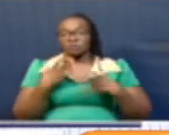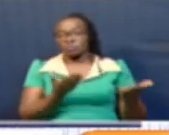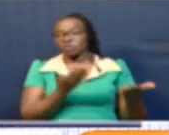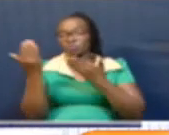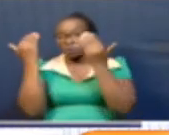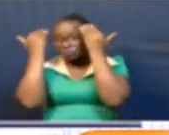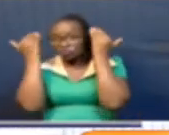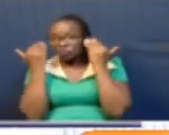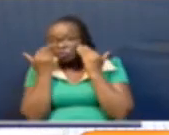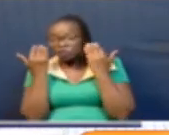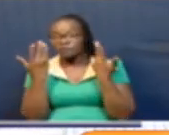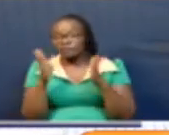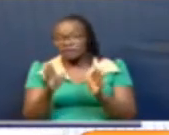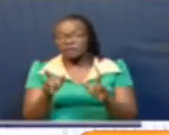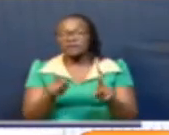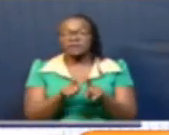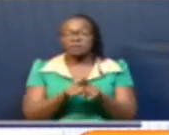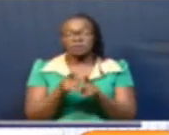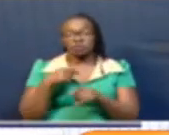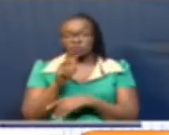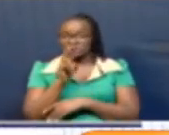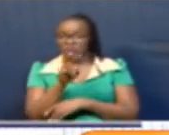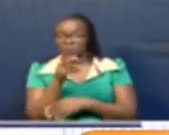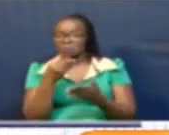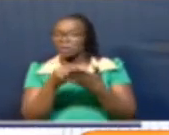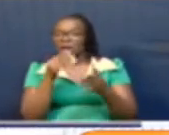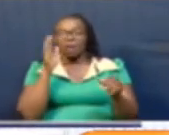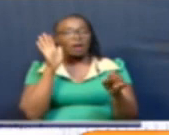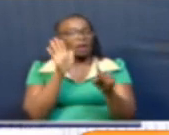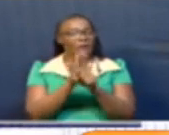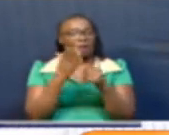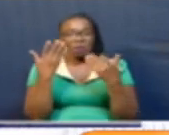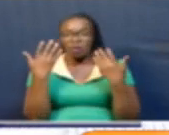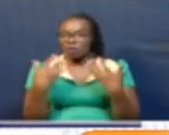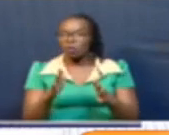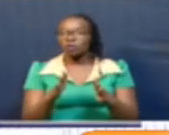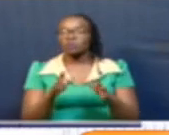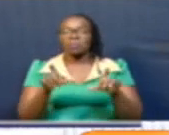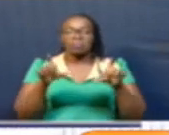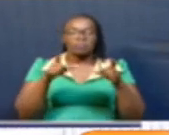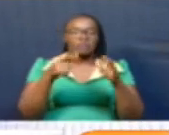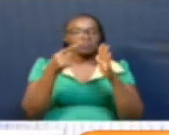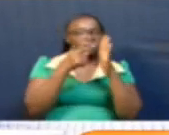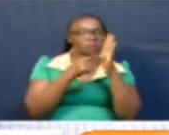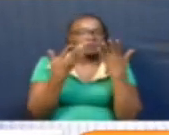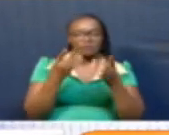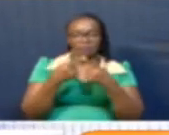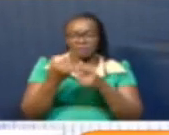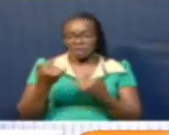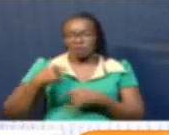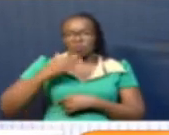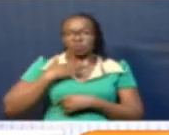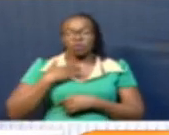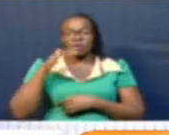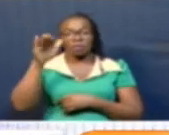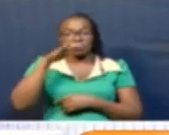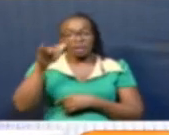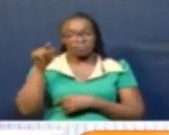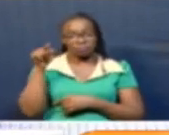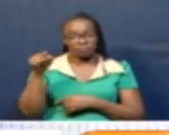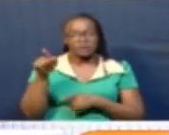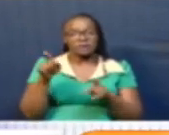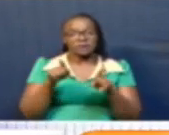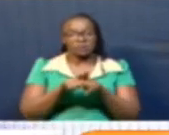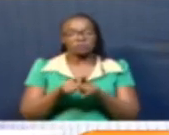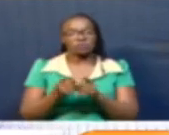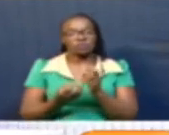court, and we have seen so much money being lost. Media has highlighted, but we now want as Parliament to also bring it